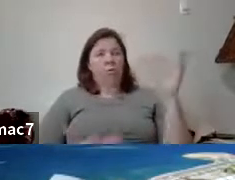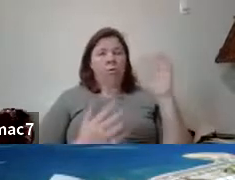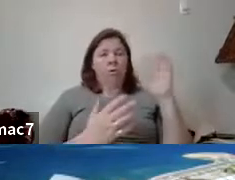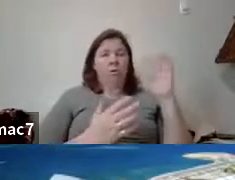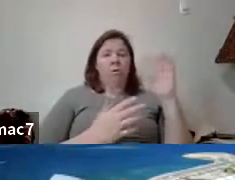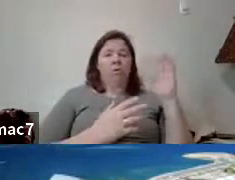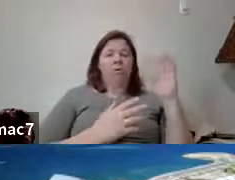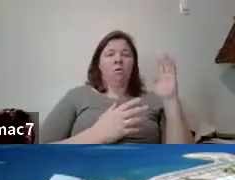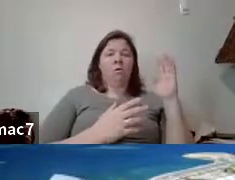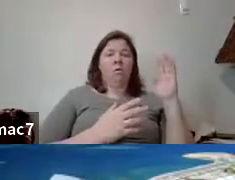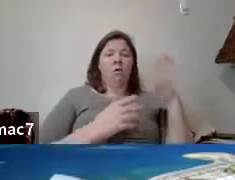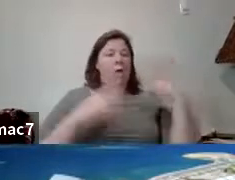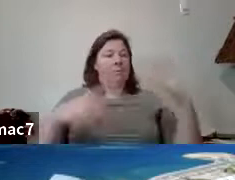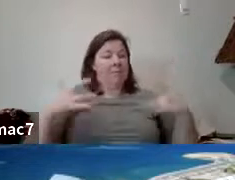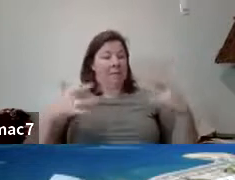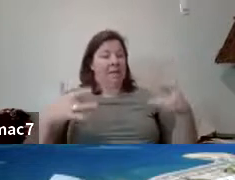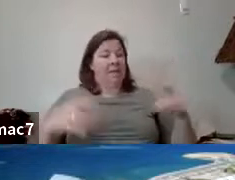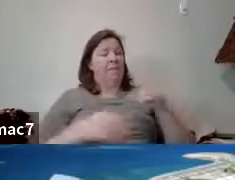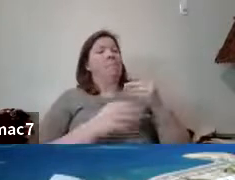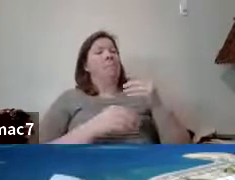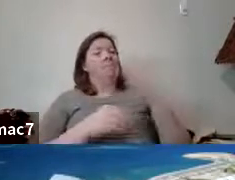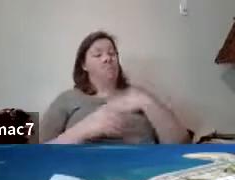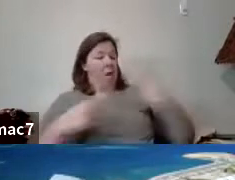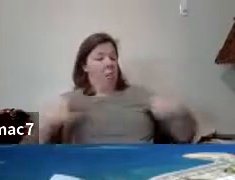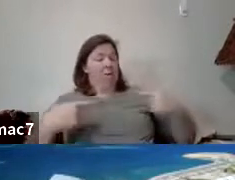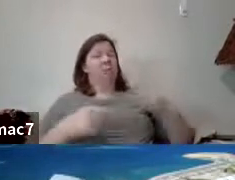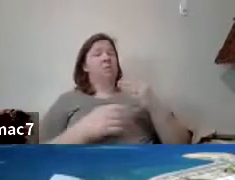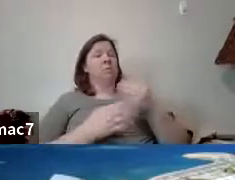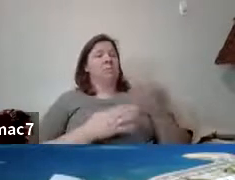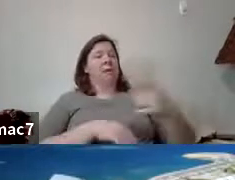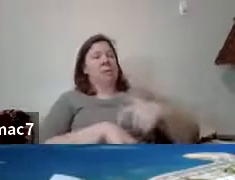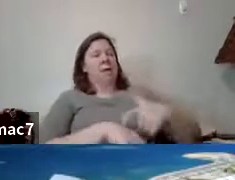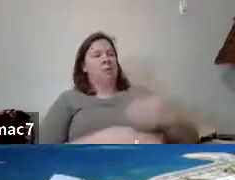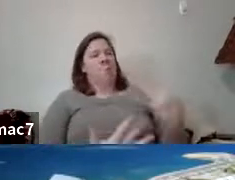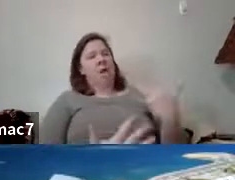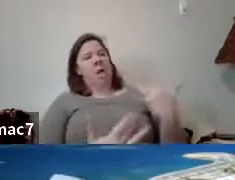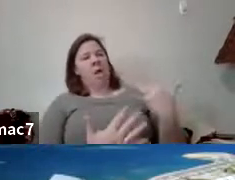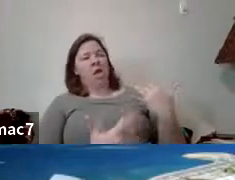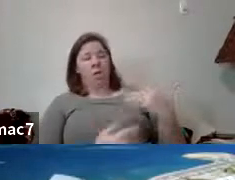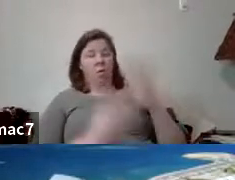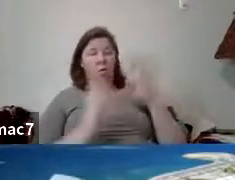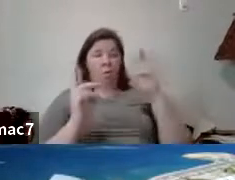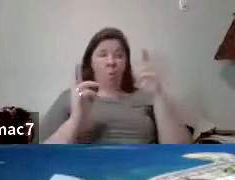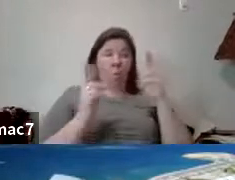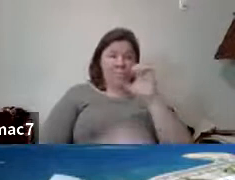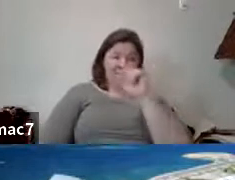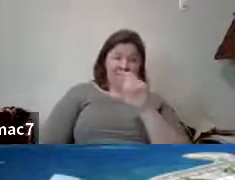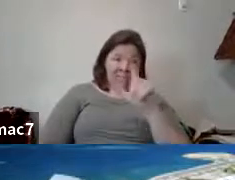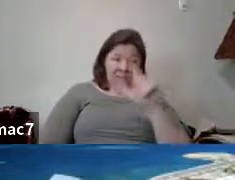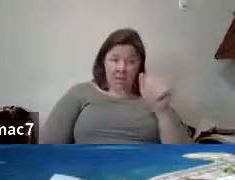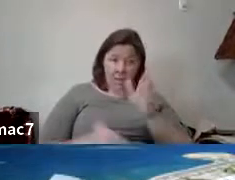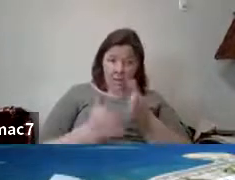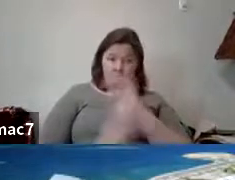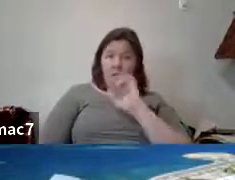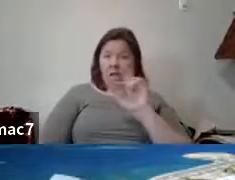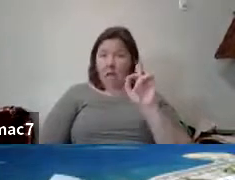it, spinning the wheels or biding time, as far as what I'm doing now. So hopefully, Stella, that answers you and